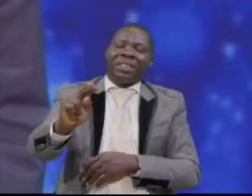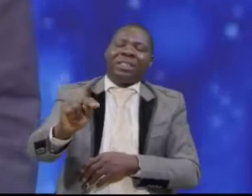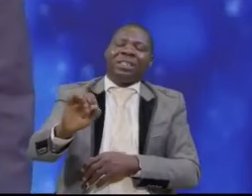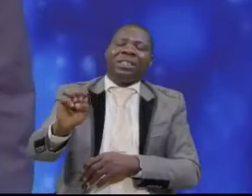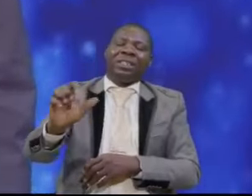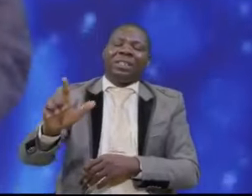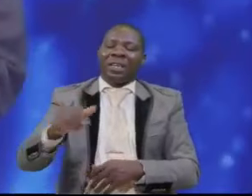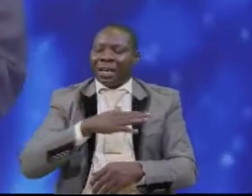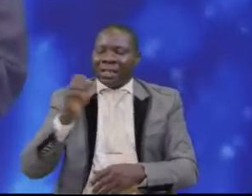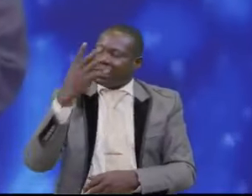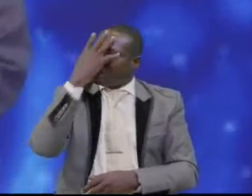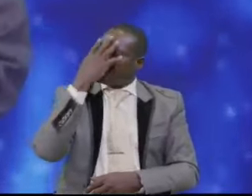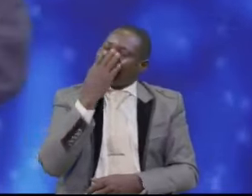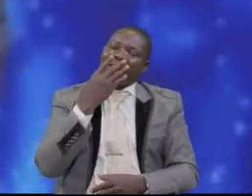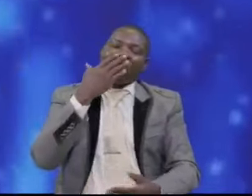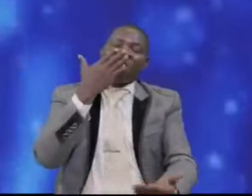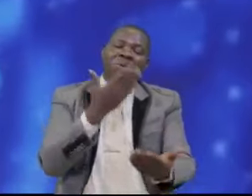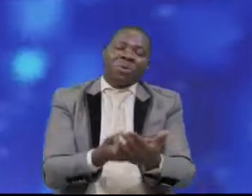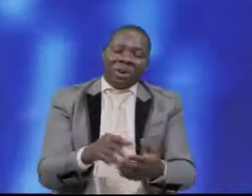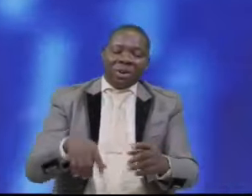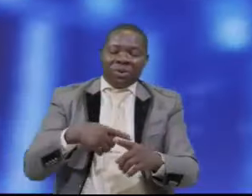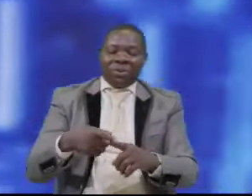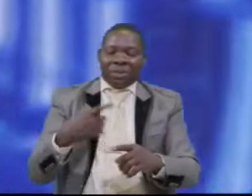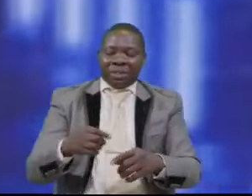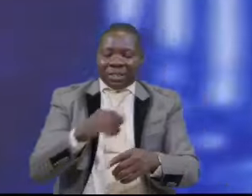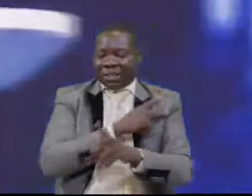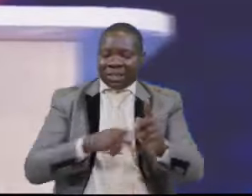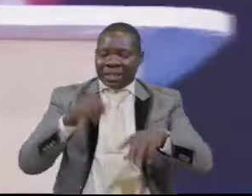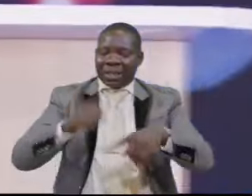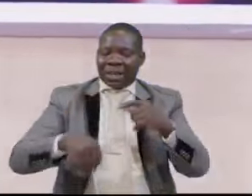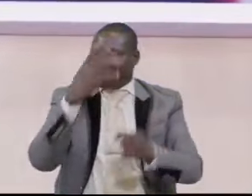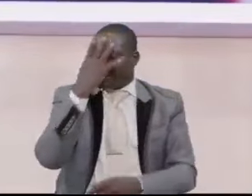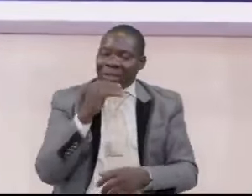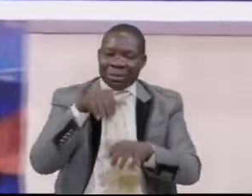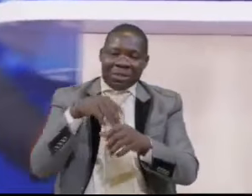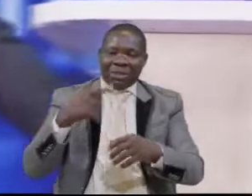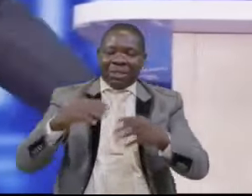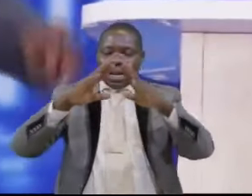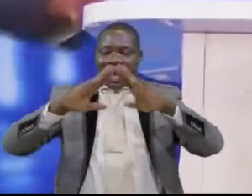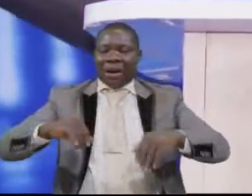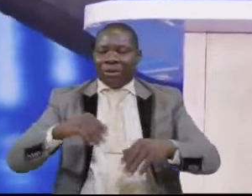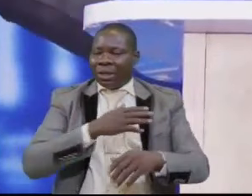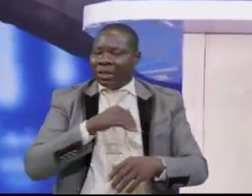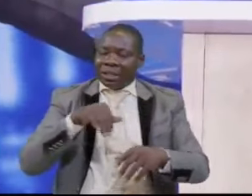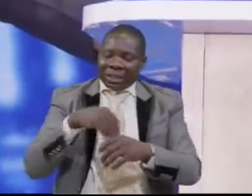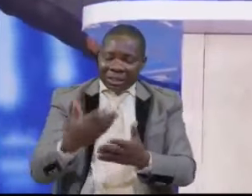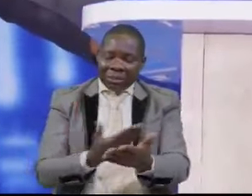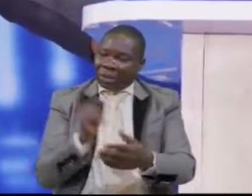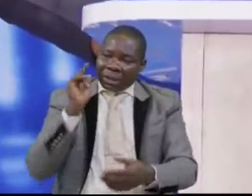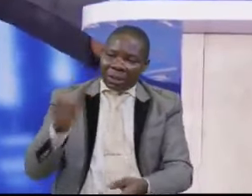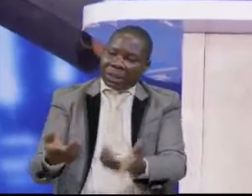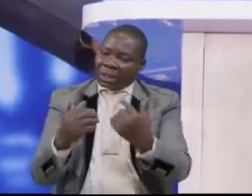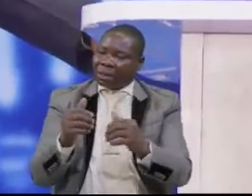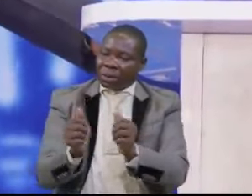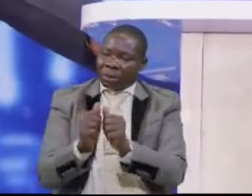not sleep in his palace. And then the king came early in the morning and with a lamentable voice and said, Daniel,